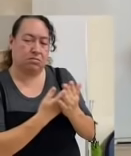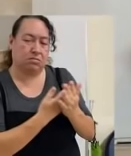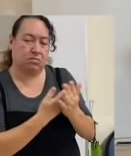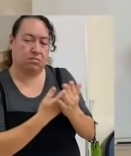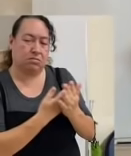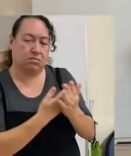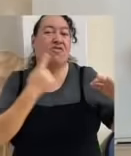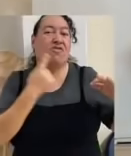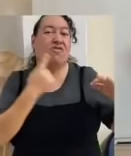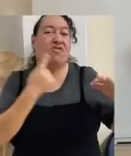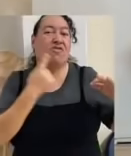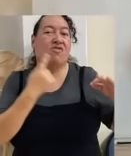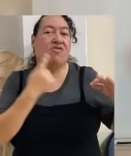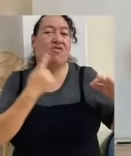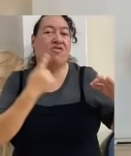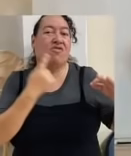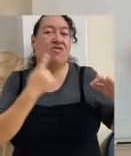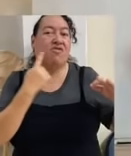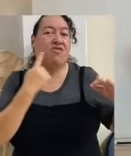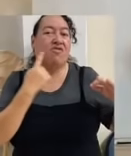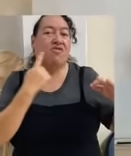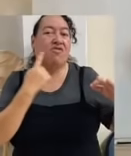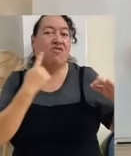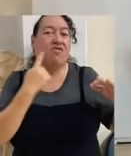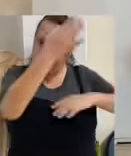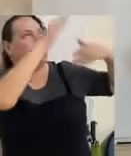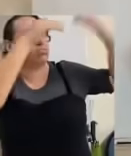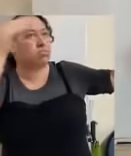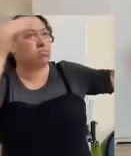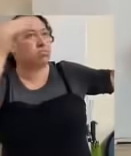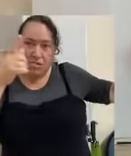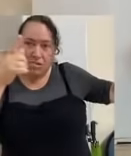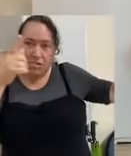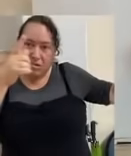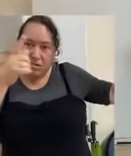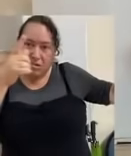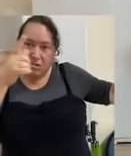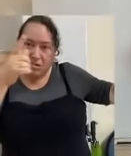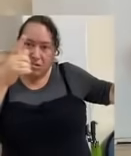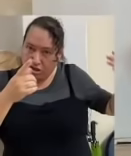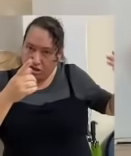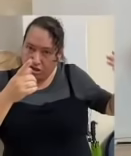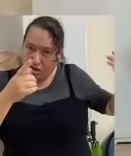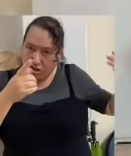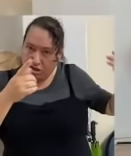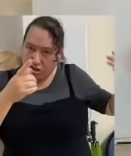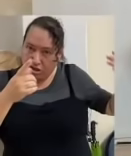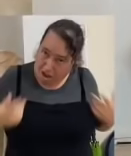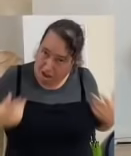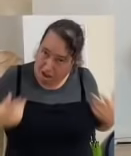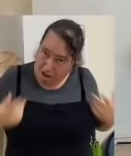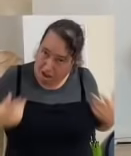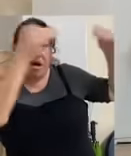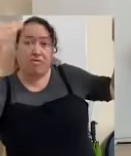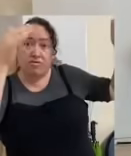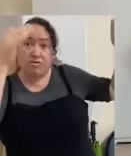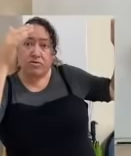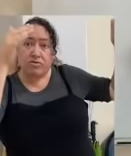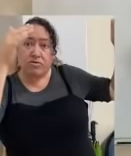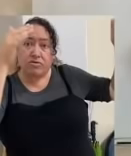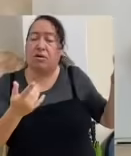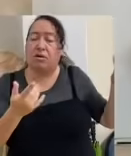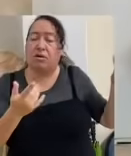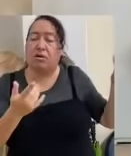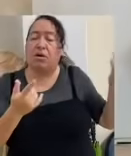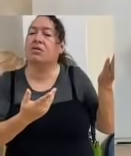do a treasure in heaven. Do you have a treasure in heaven? What is a treasure in heaven, Father? Well, a treasure in heaven is